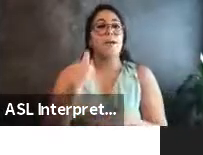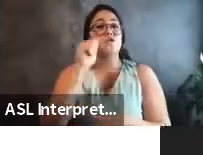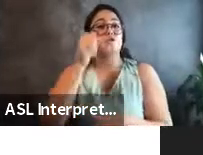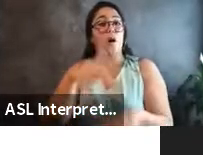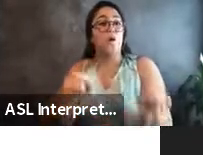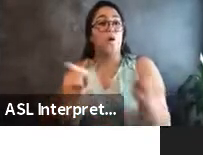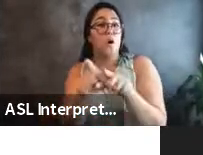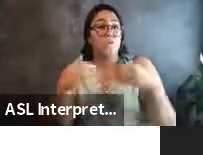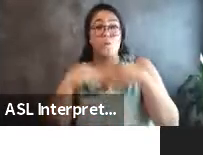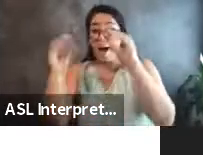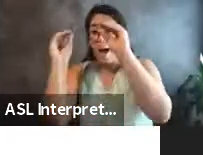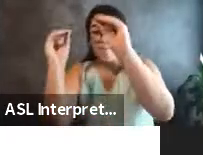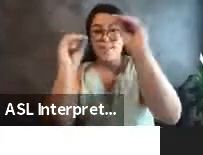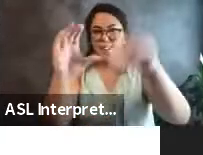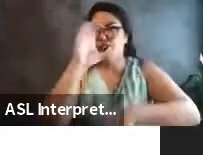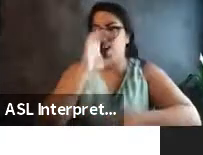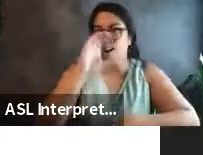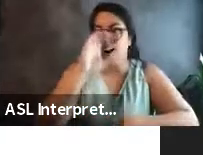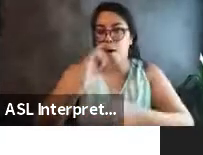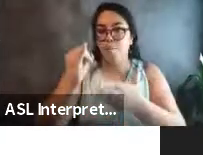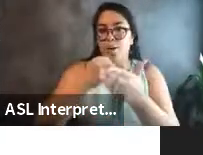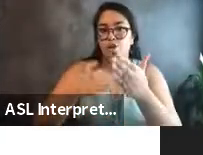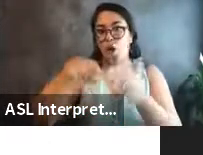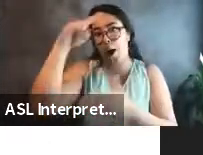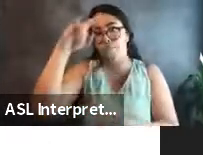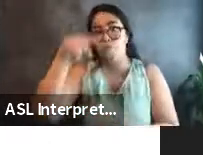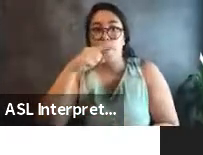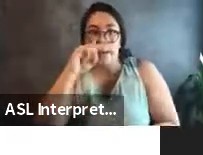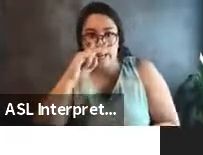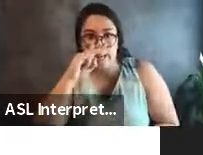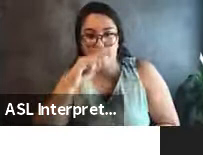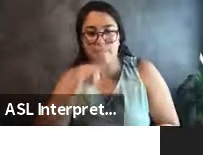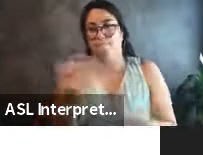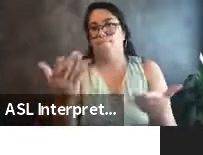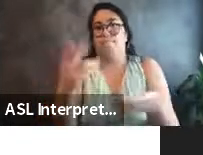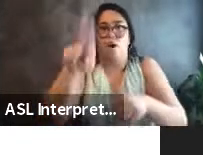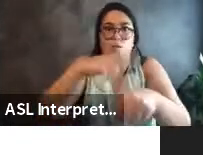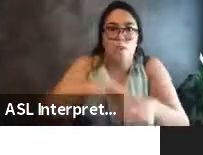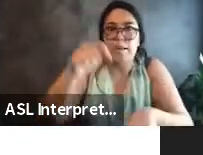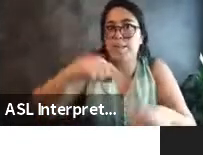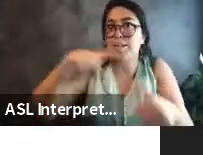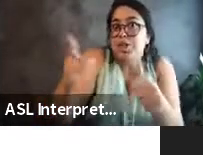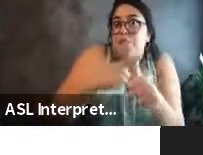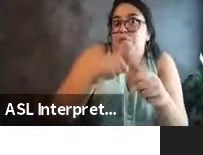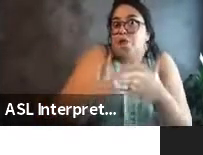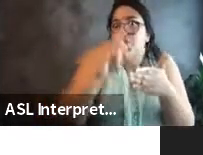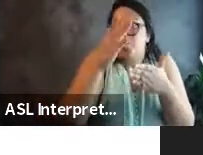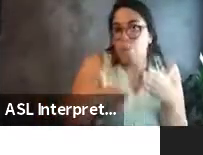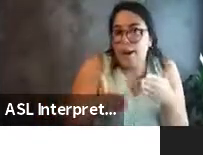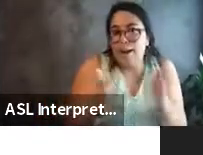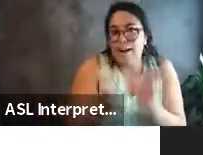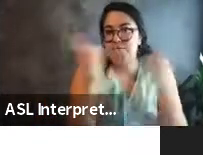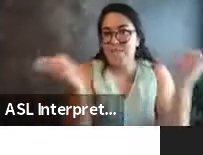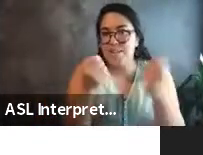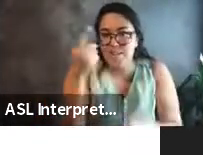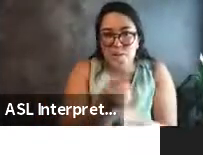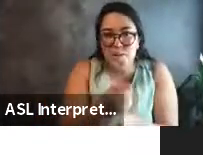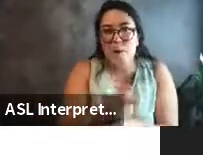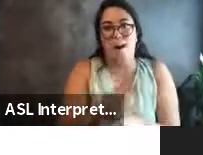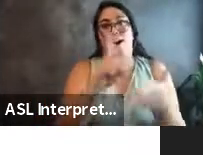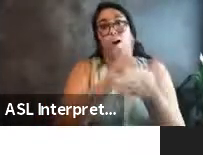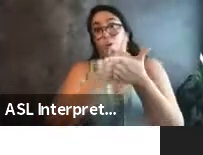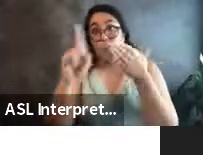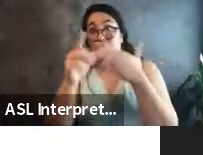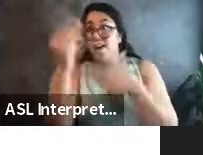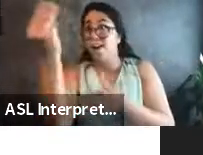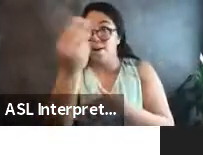with Maggie Ram. Um, and of course this is just the first weekend. We still have the weekdays. So we have an event every weeknight and